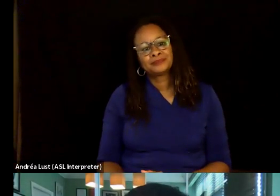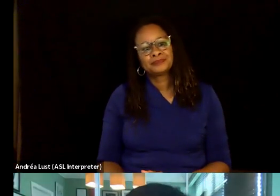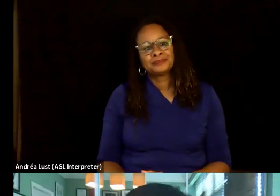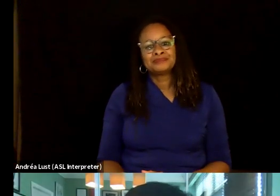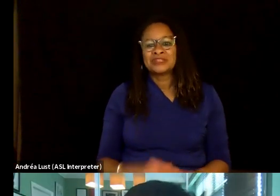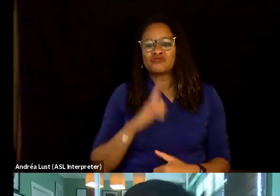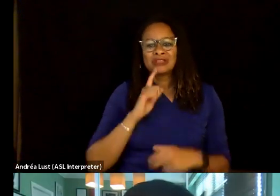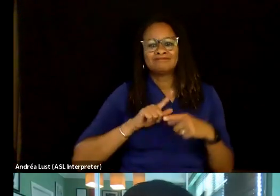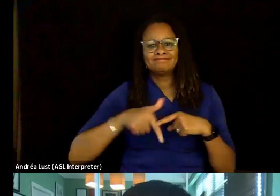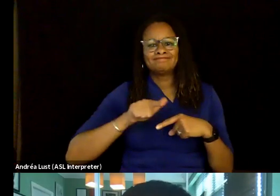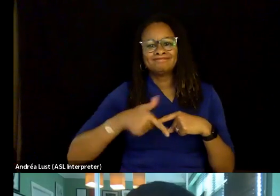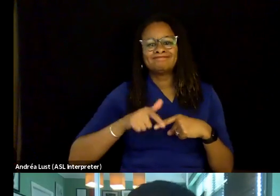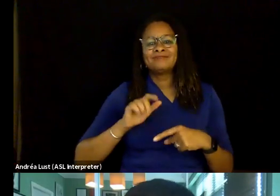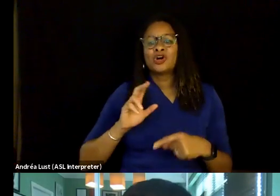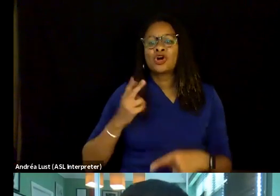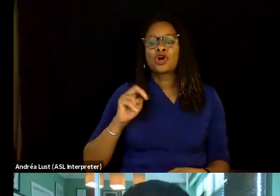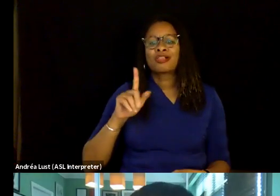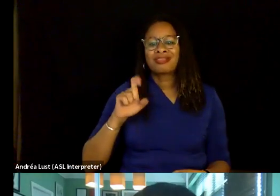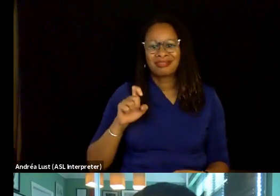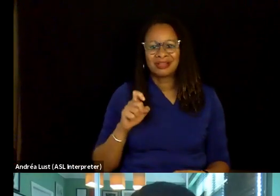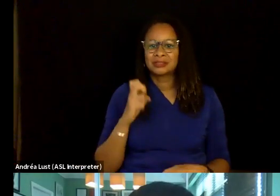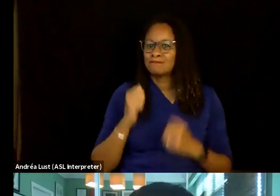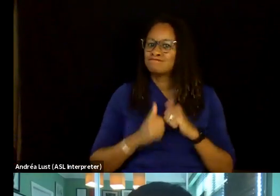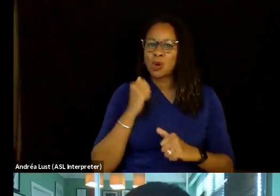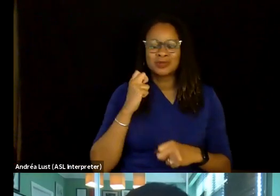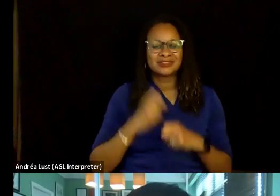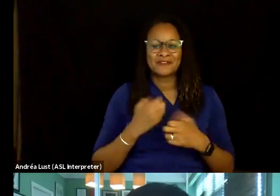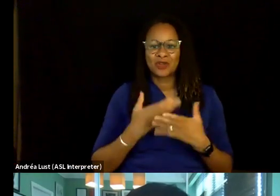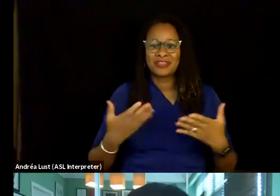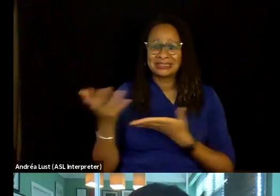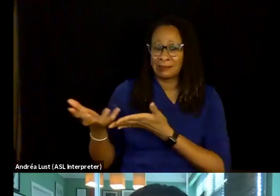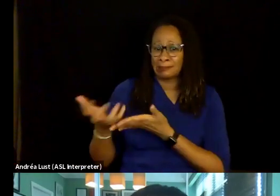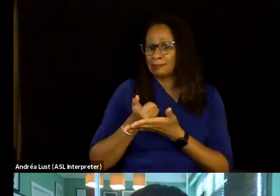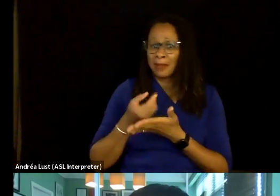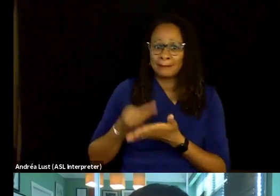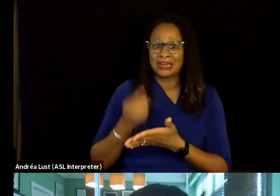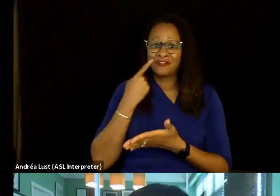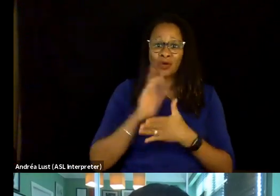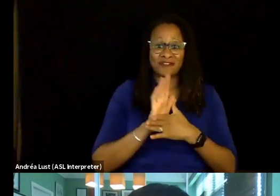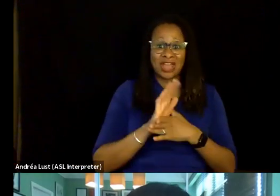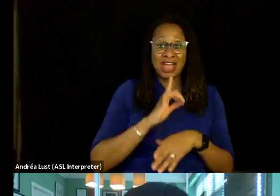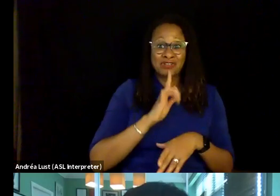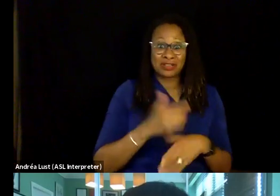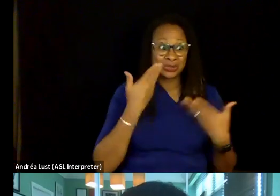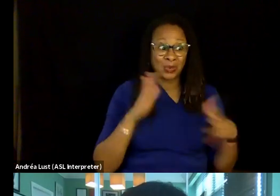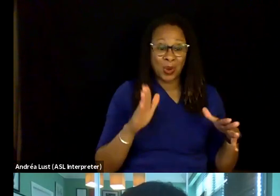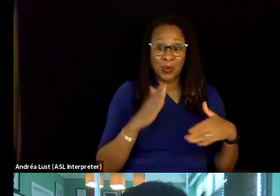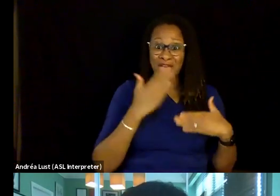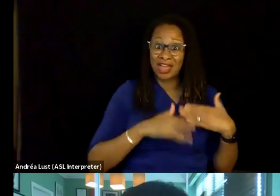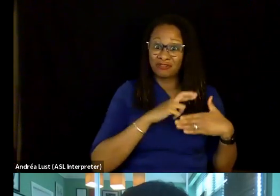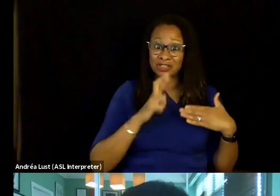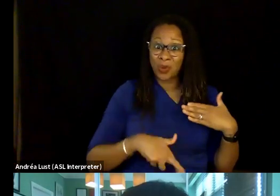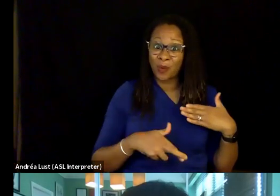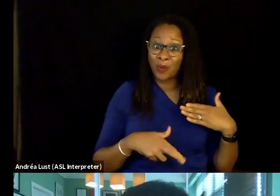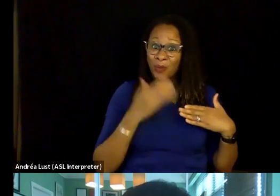hurdle, right? One of the most difficult things to do is raise money for a film that, and you really don't know what's